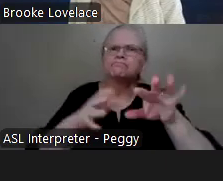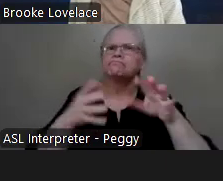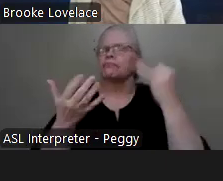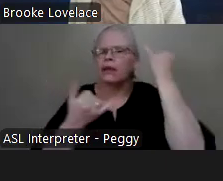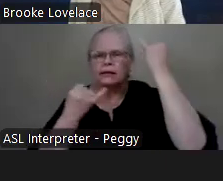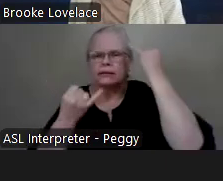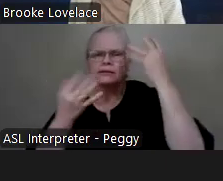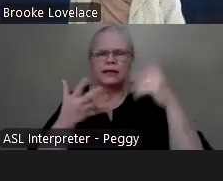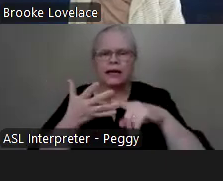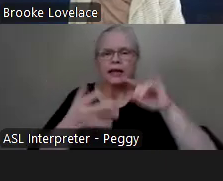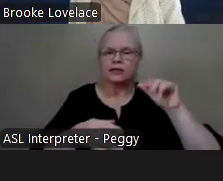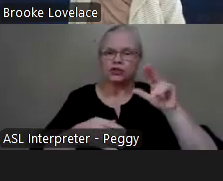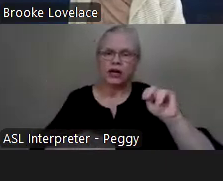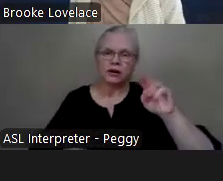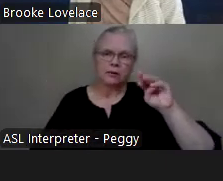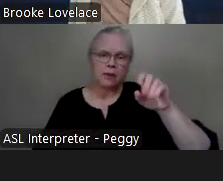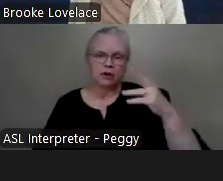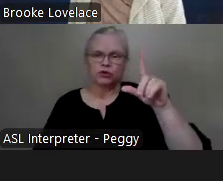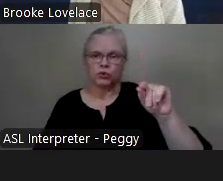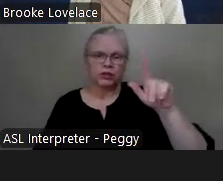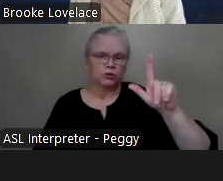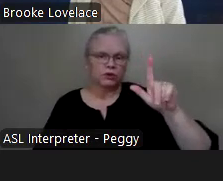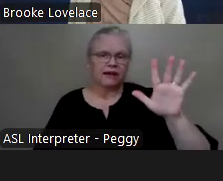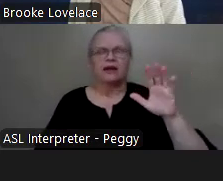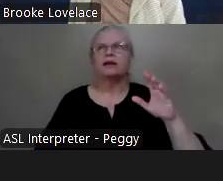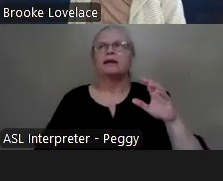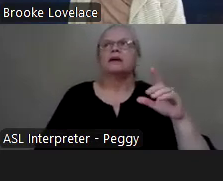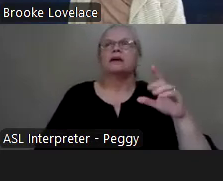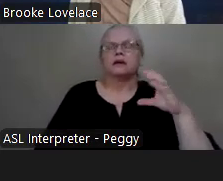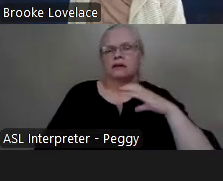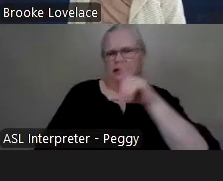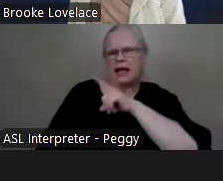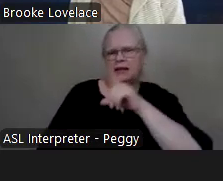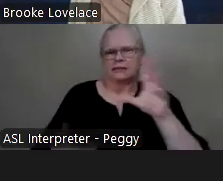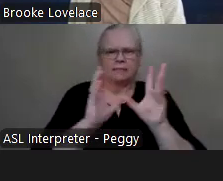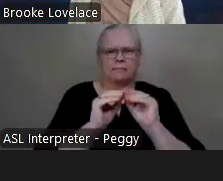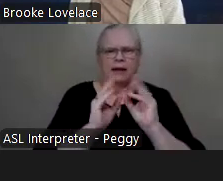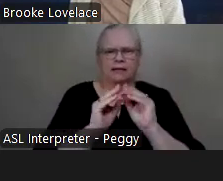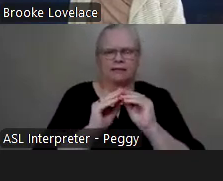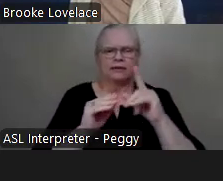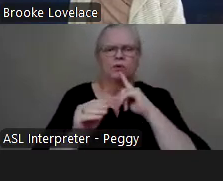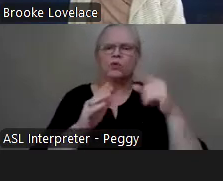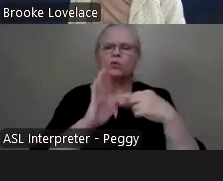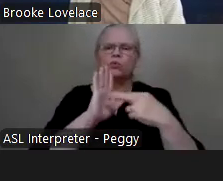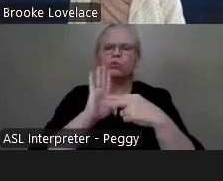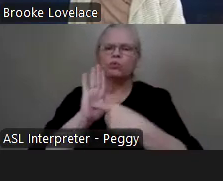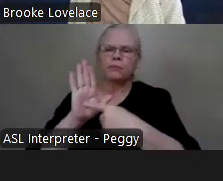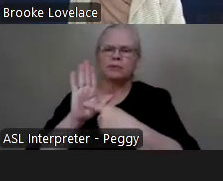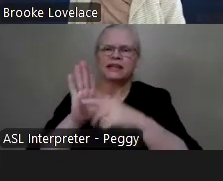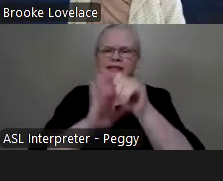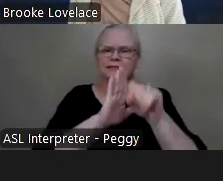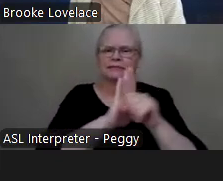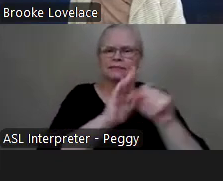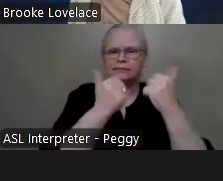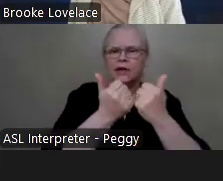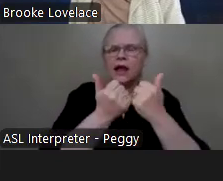and March 2025 council meetings, members of our council who represent state agencies provided input